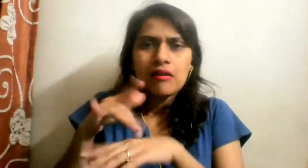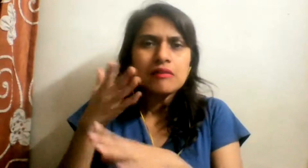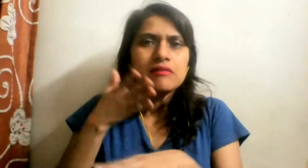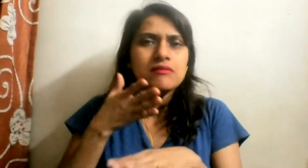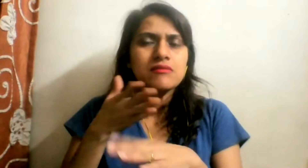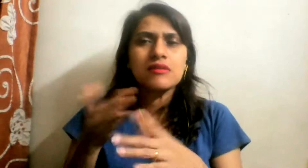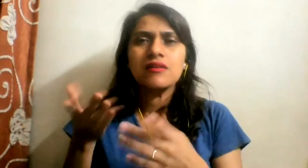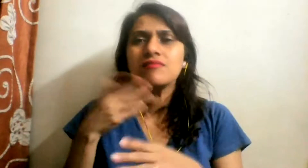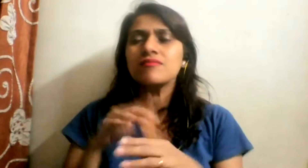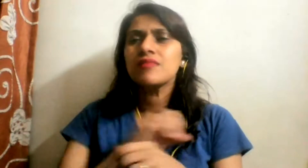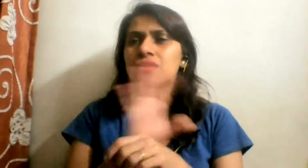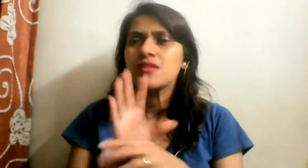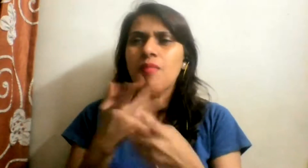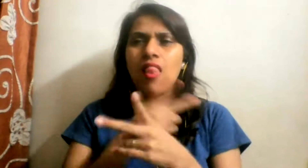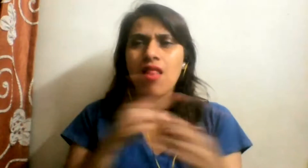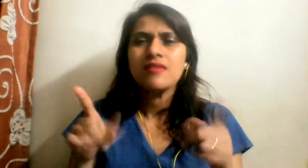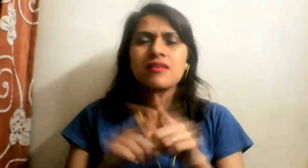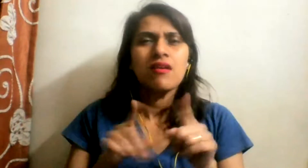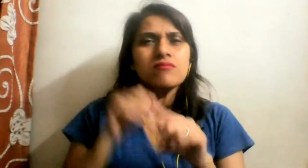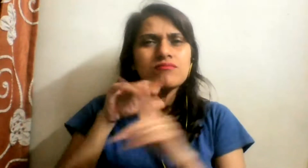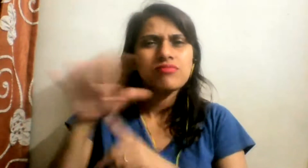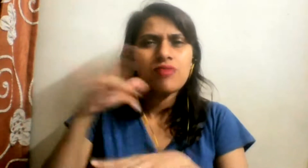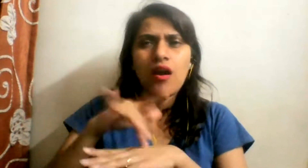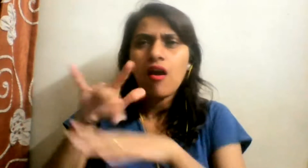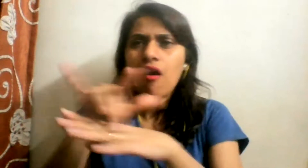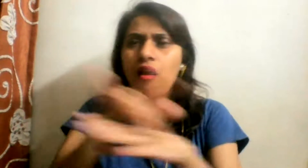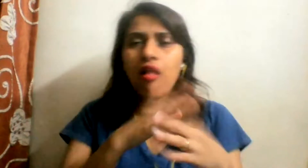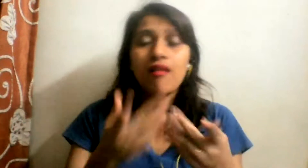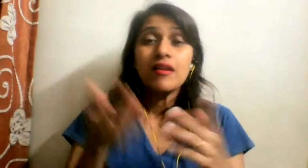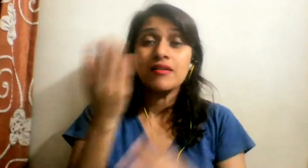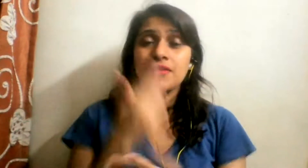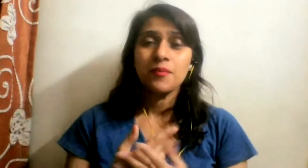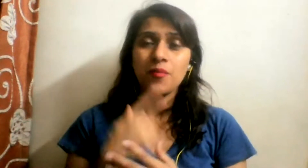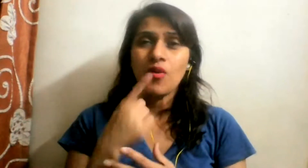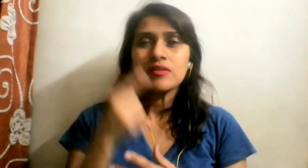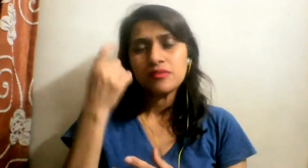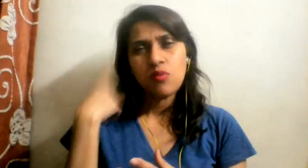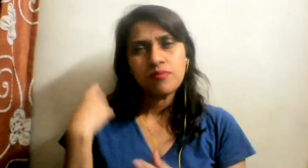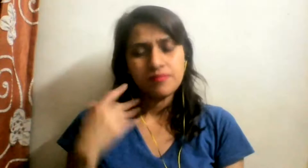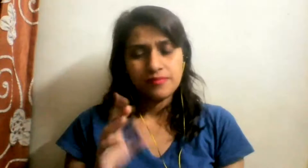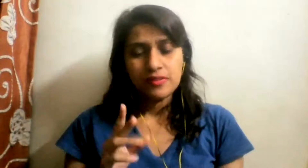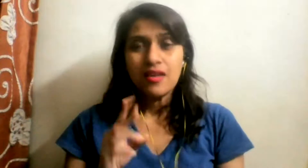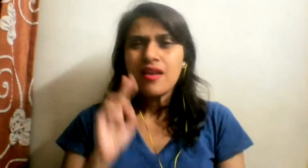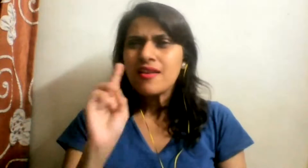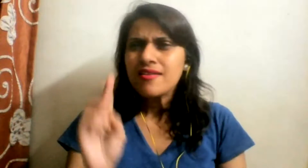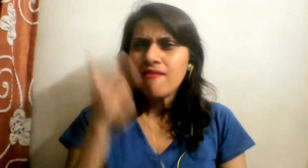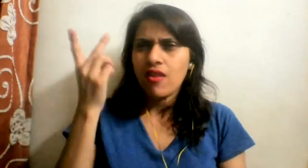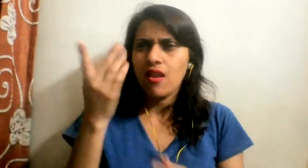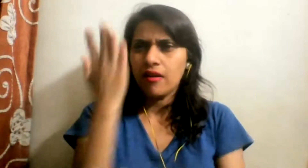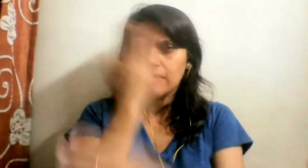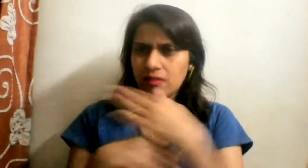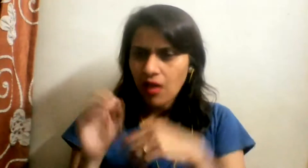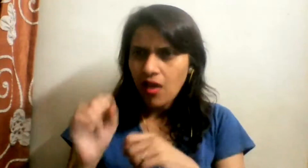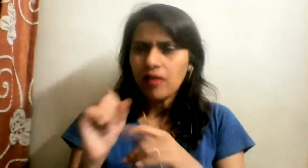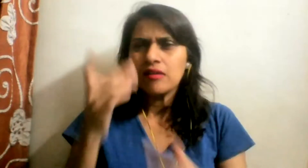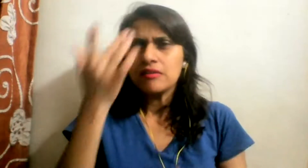on non-communicable diseases and especially disabling conditions and all the rare diseases, so that all the